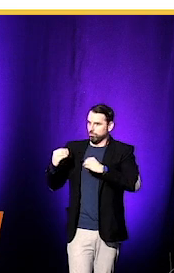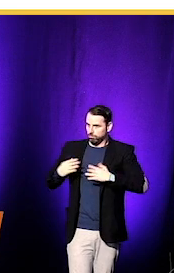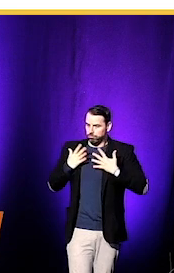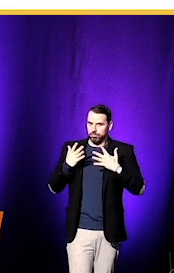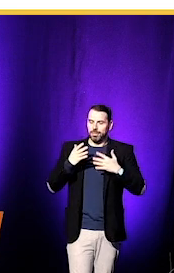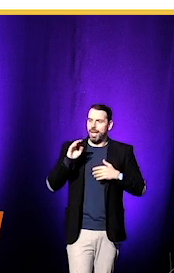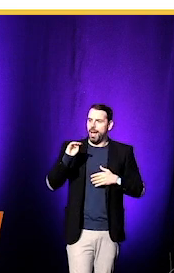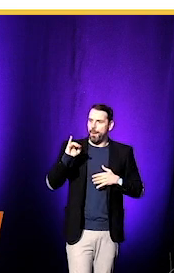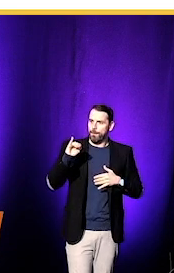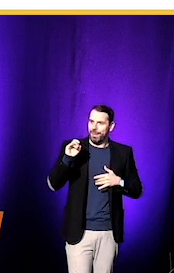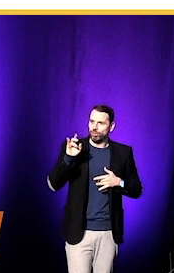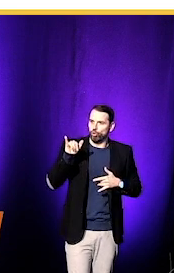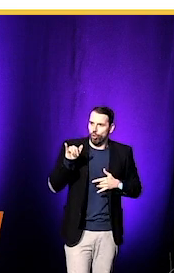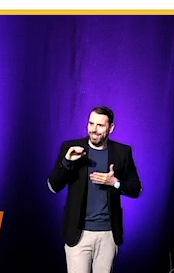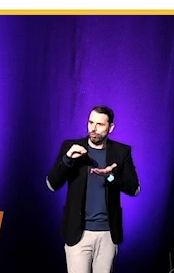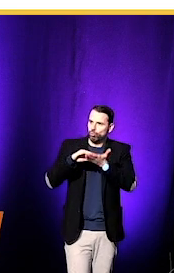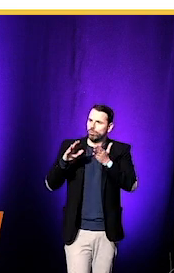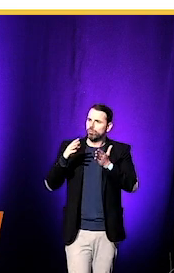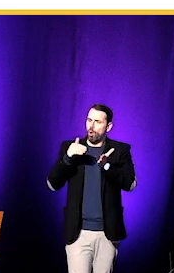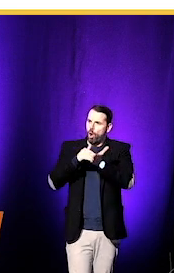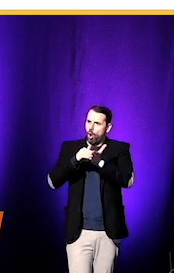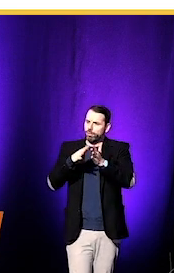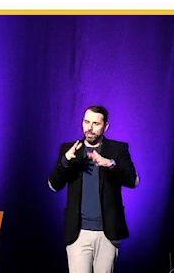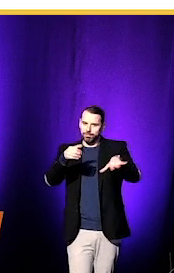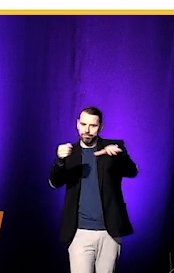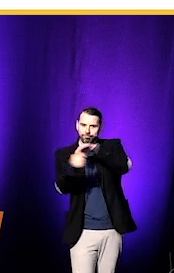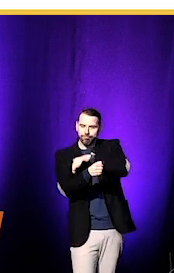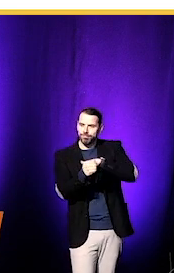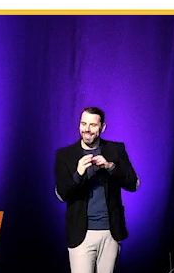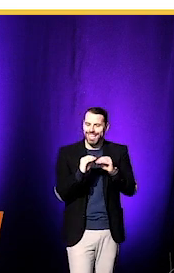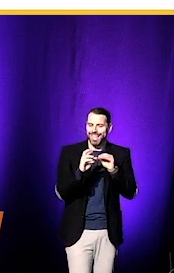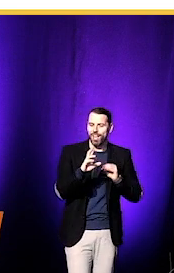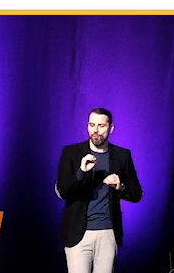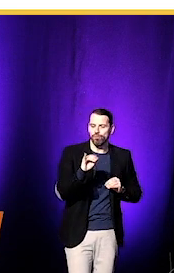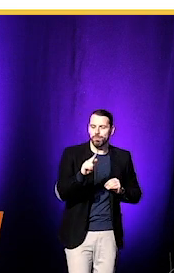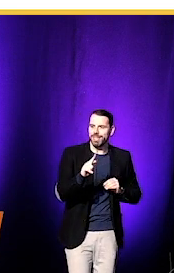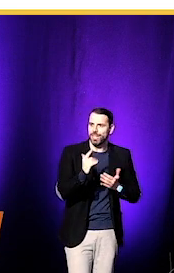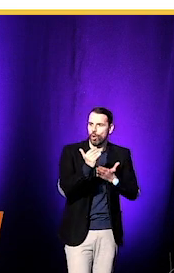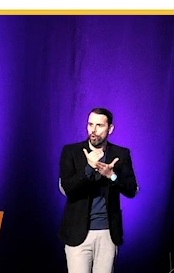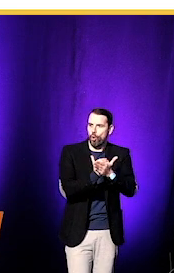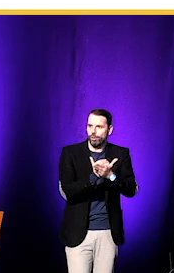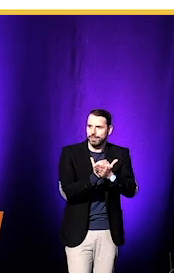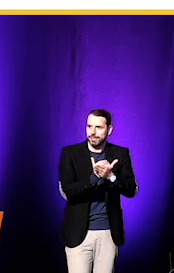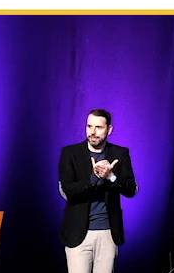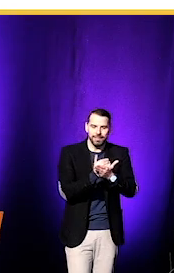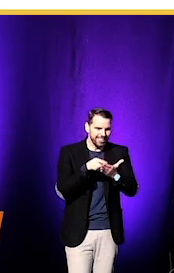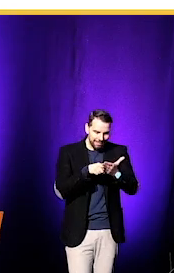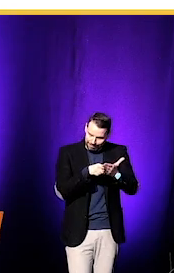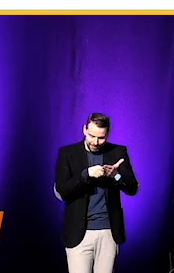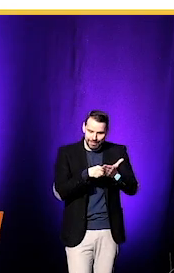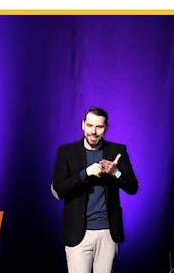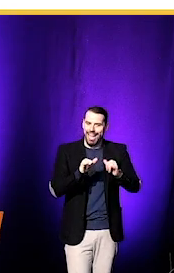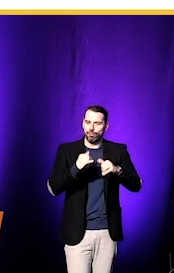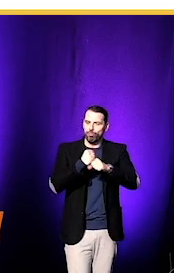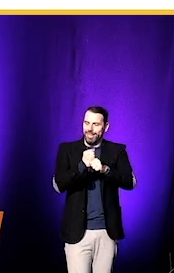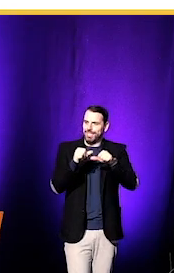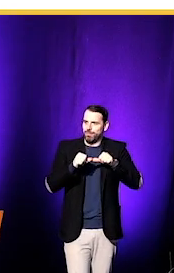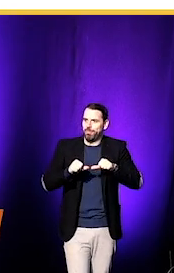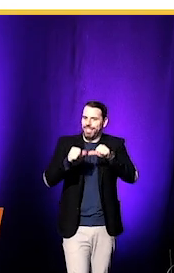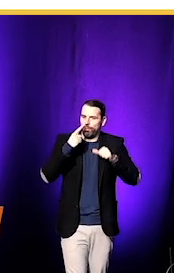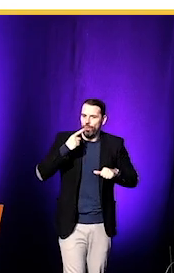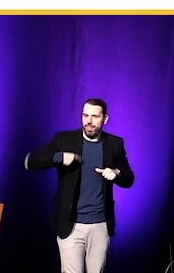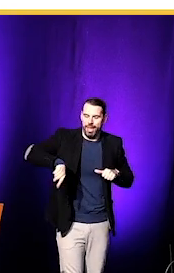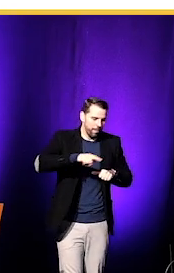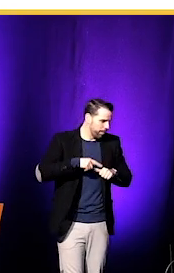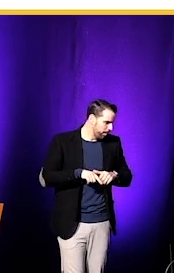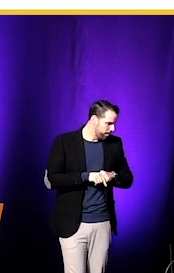who were tracked into remedial courses or provisionally admitted to the university and again placed in remedial tracks.